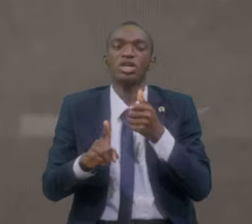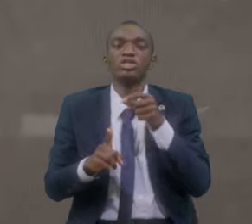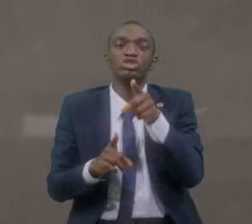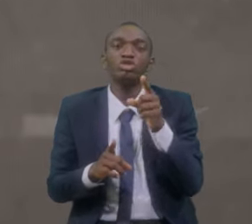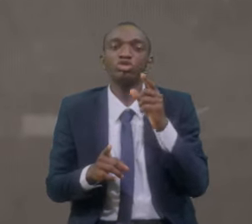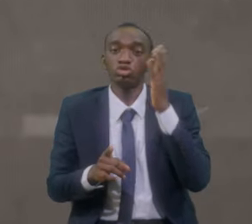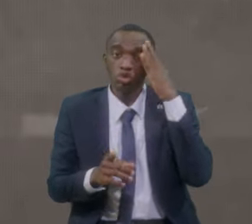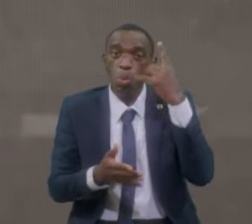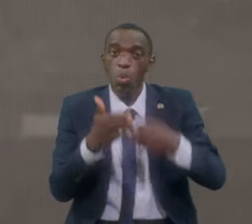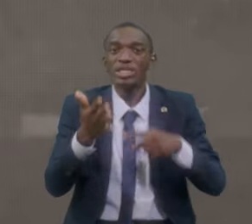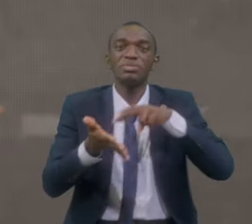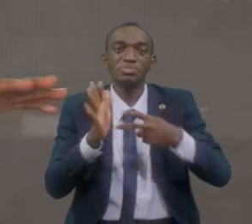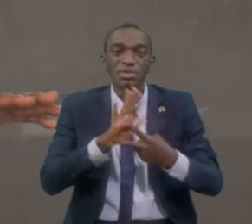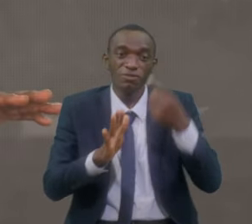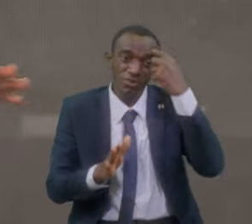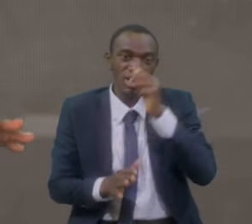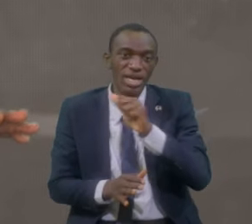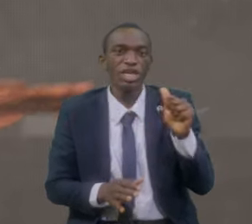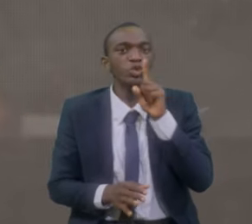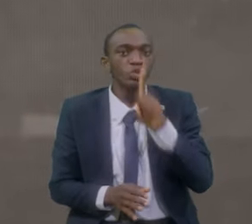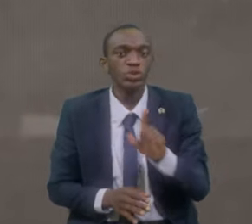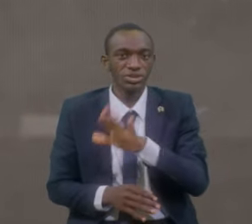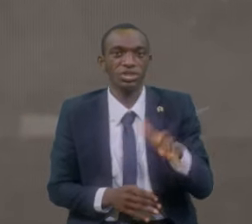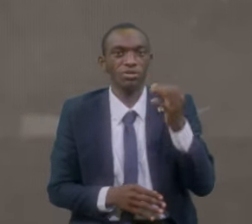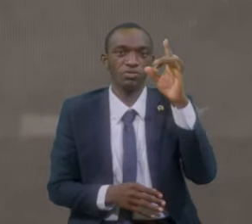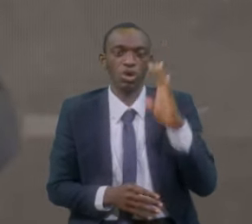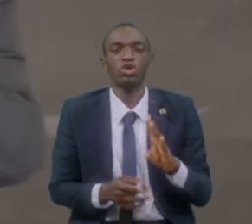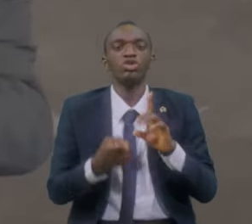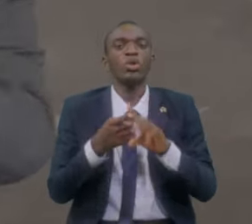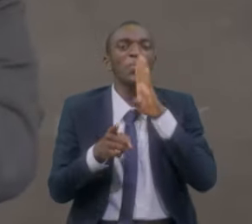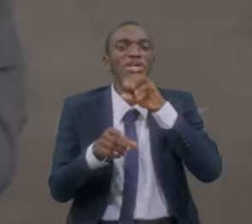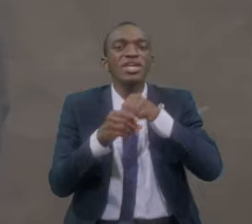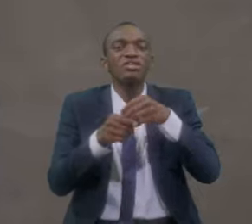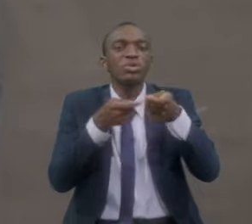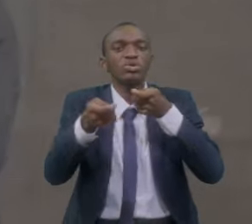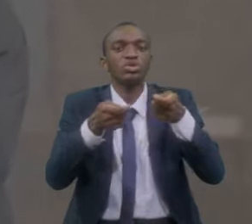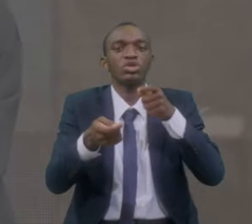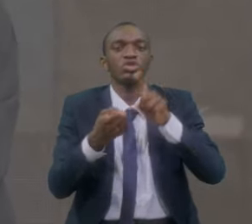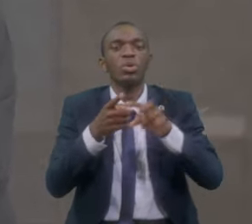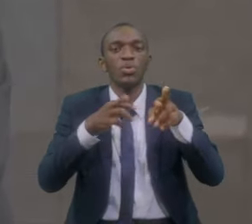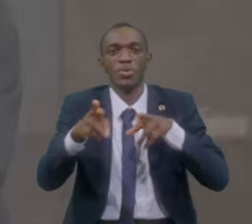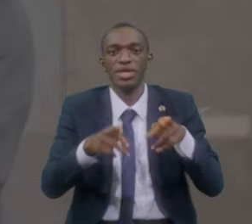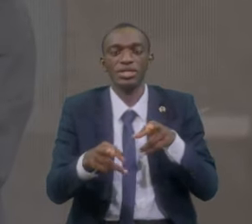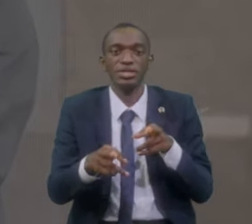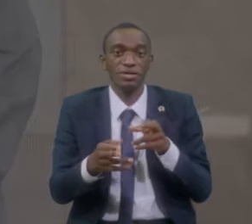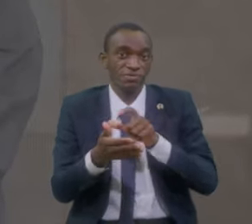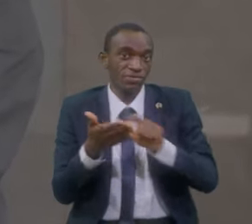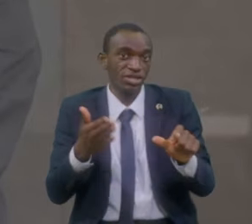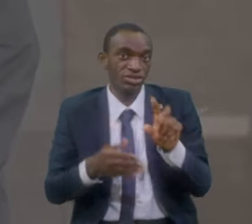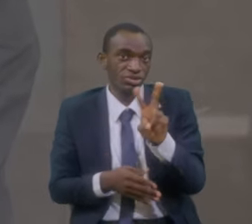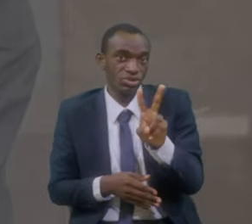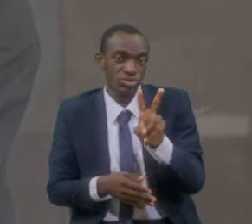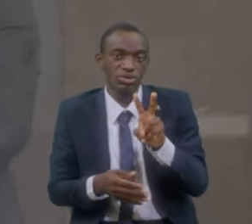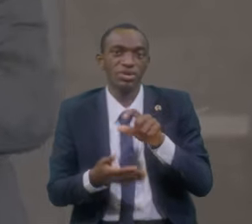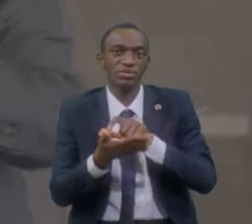be in charge, to be in control, and to reign. It says in verse 2, look at verse